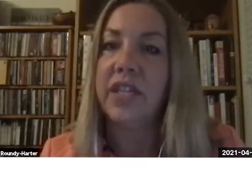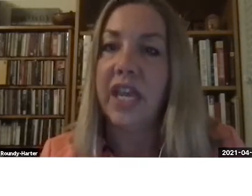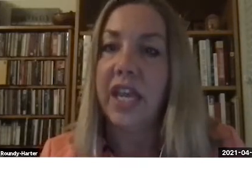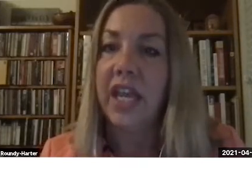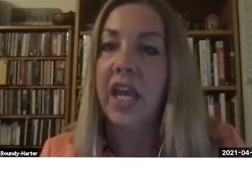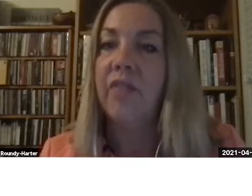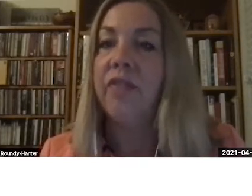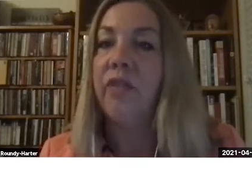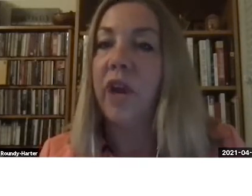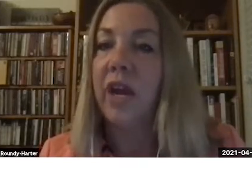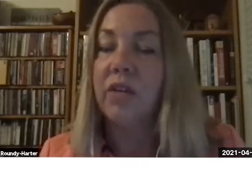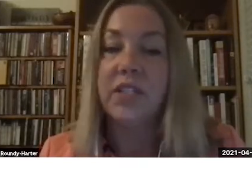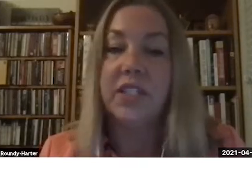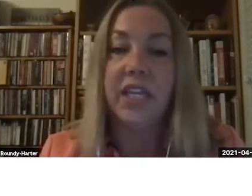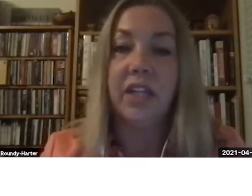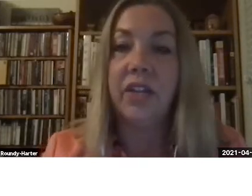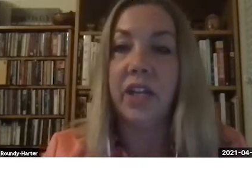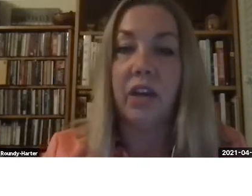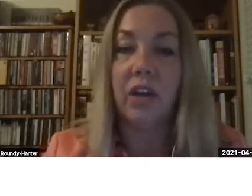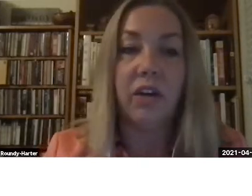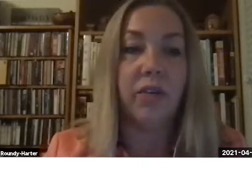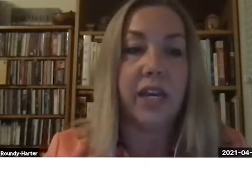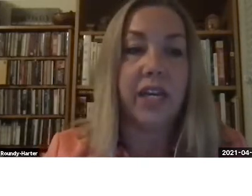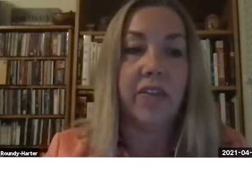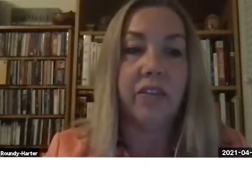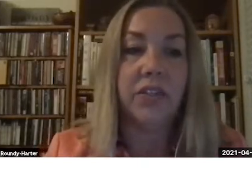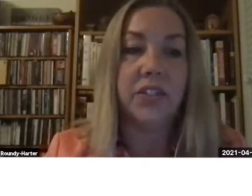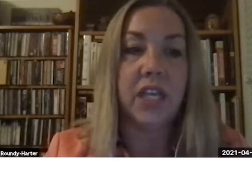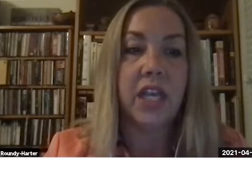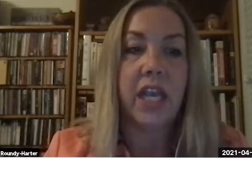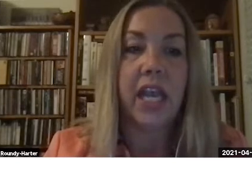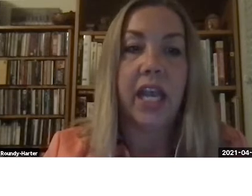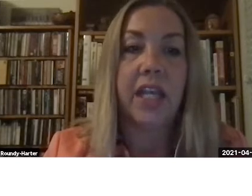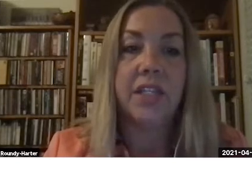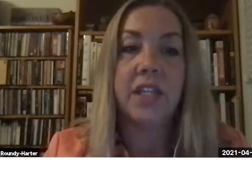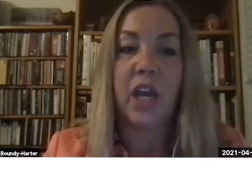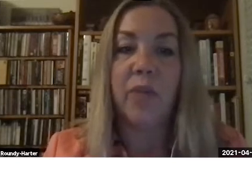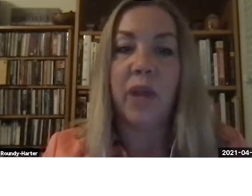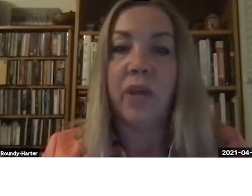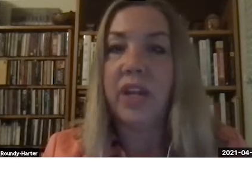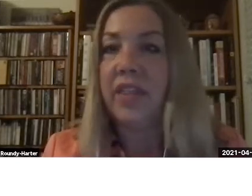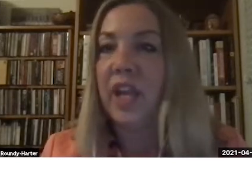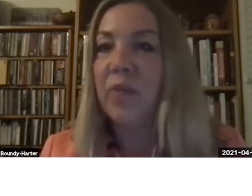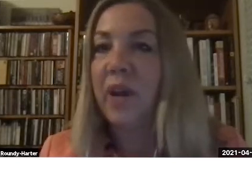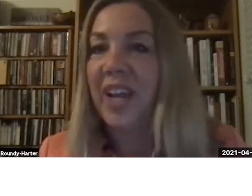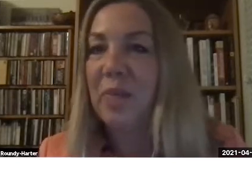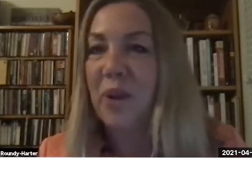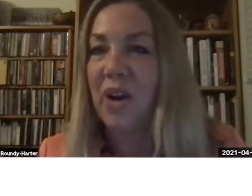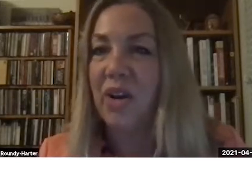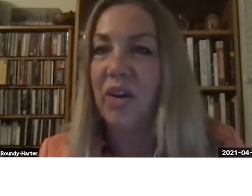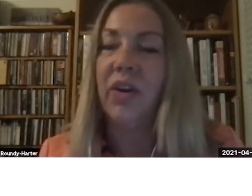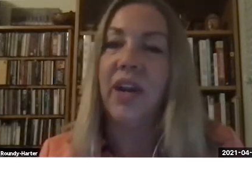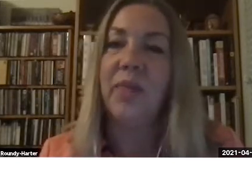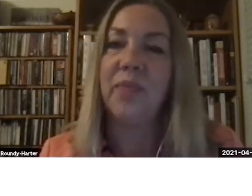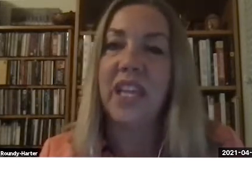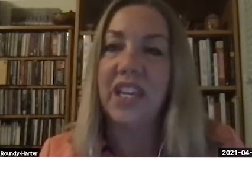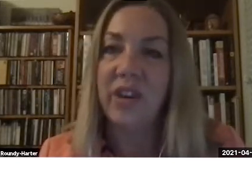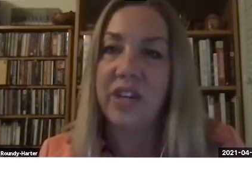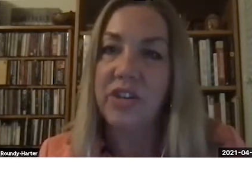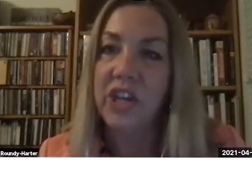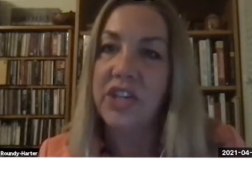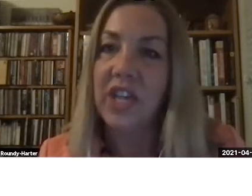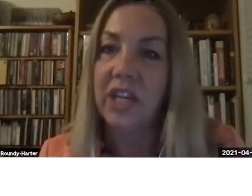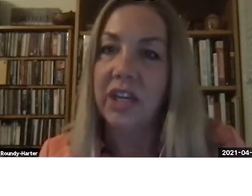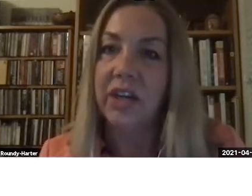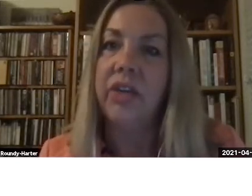every day for 4 hours a day, including all grade levels. And I want to thank my partner,